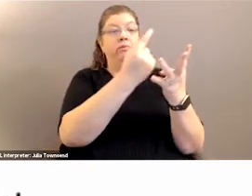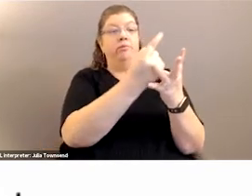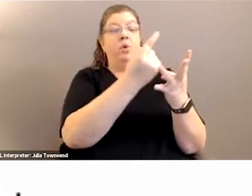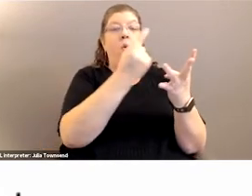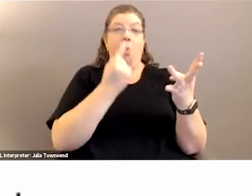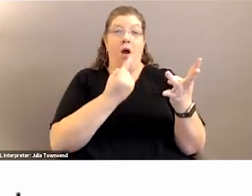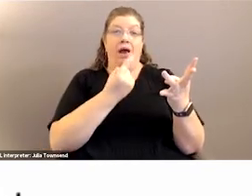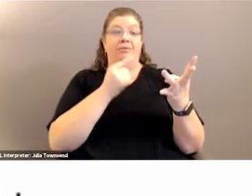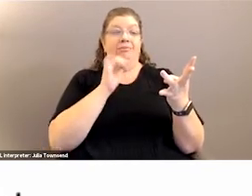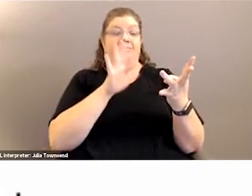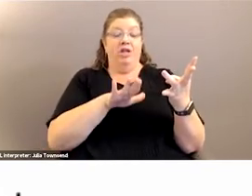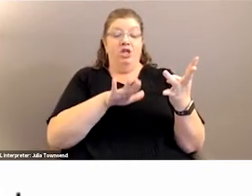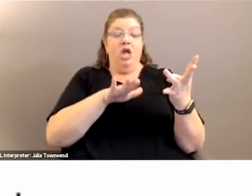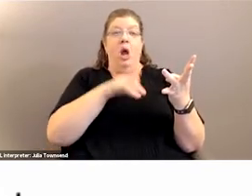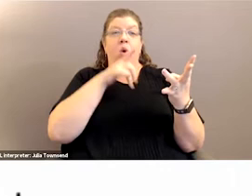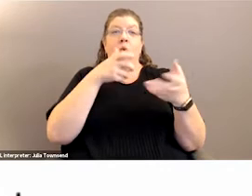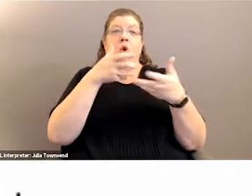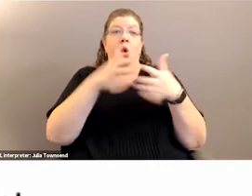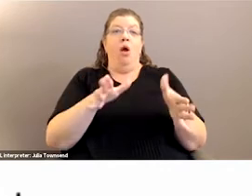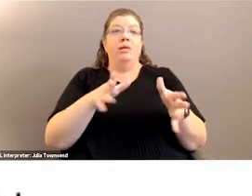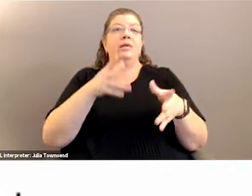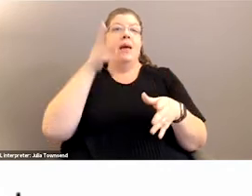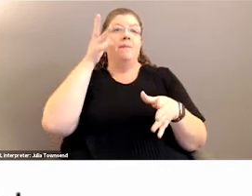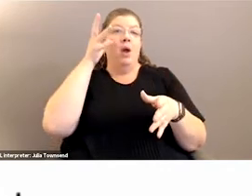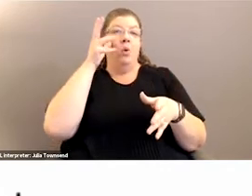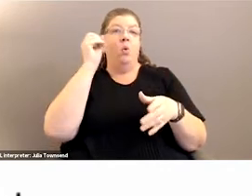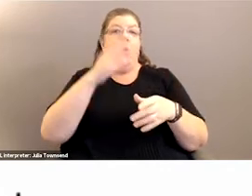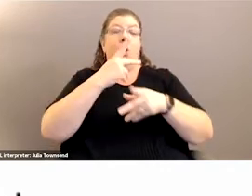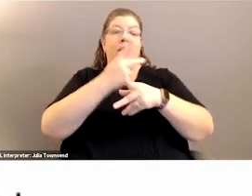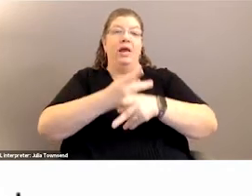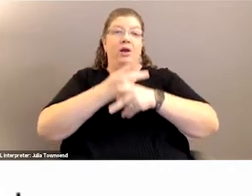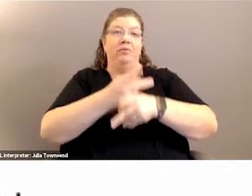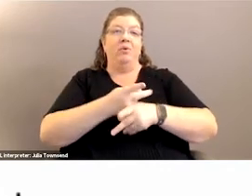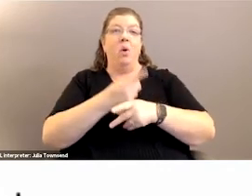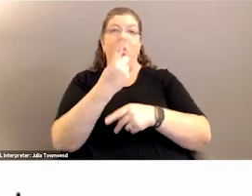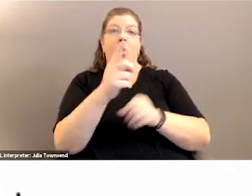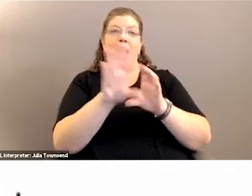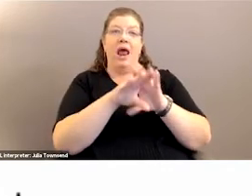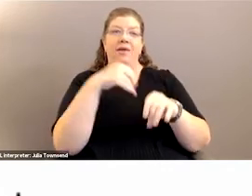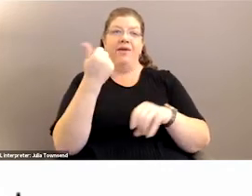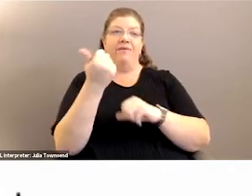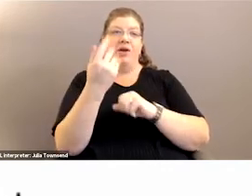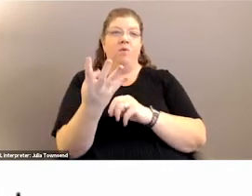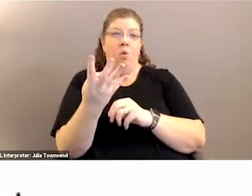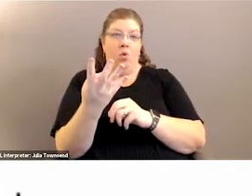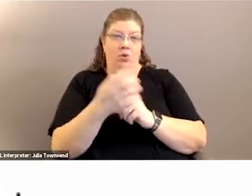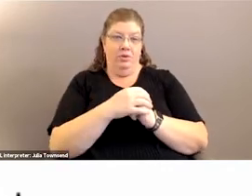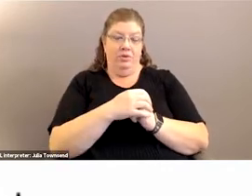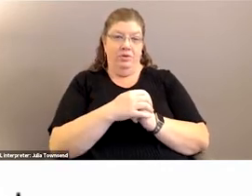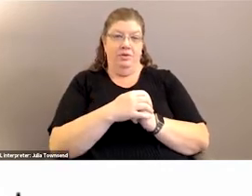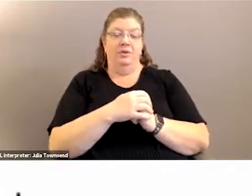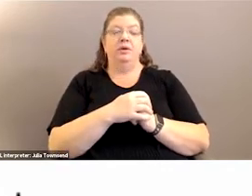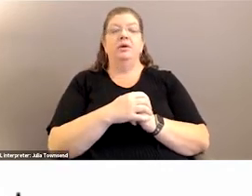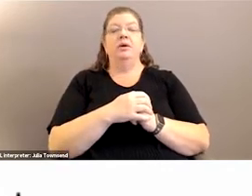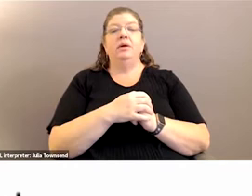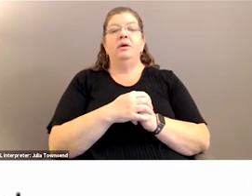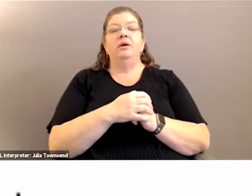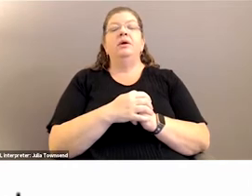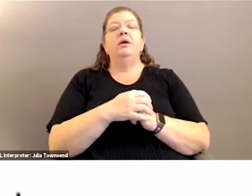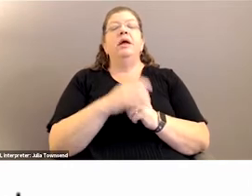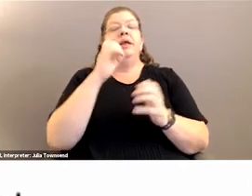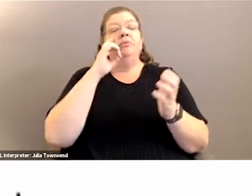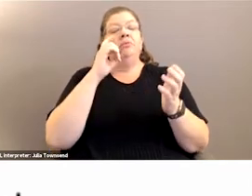parent or a caregiver one in every four deaths the findings suggested that the ongoing